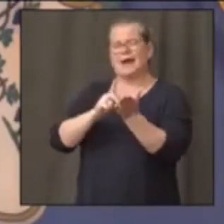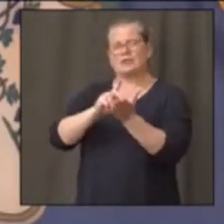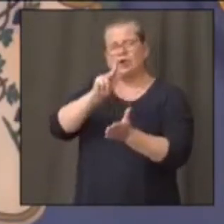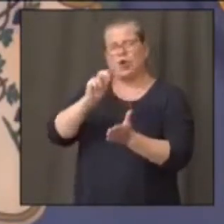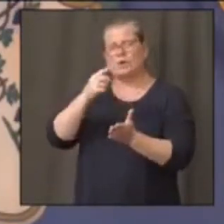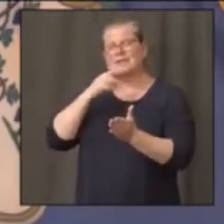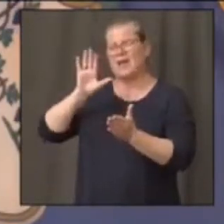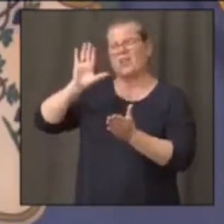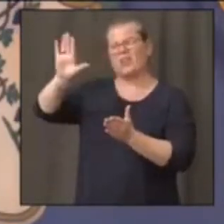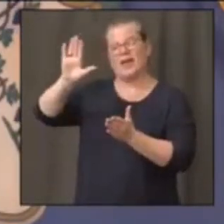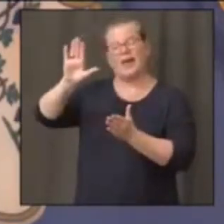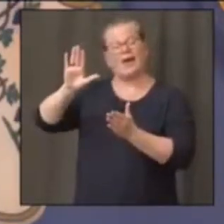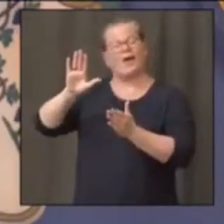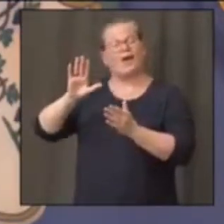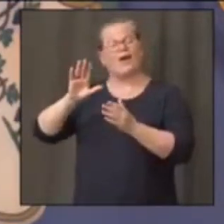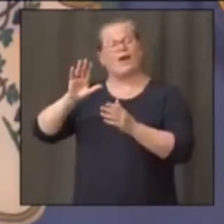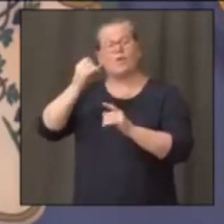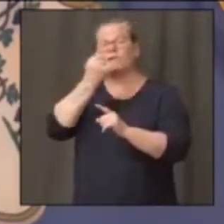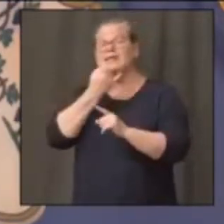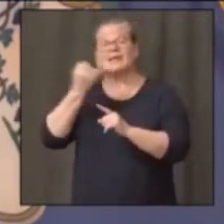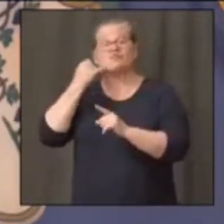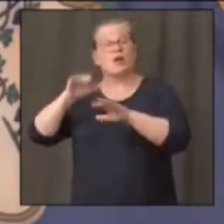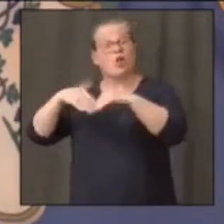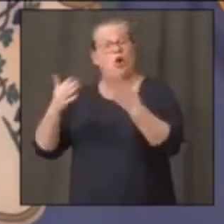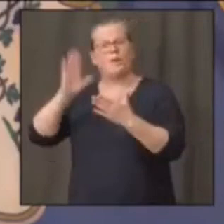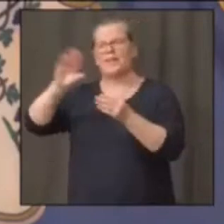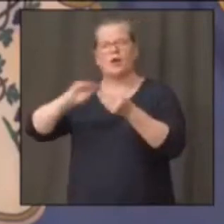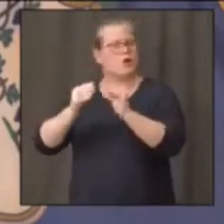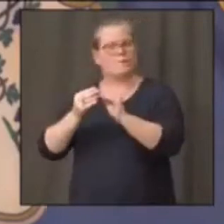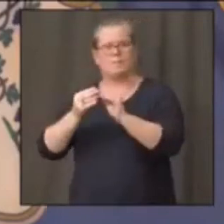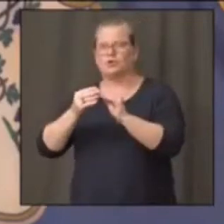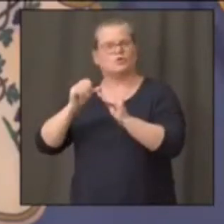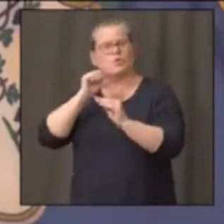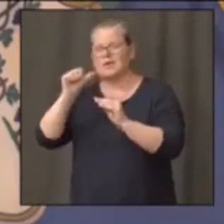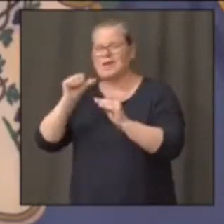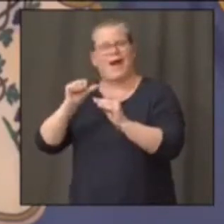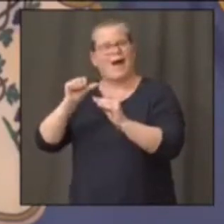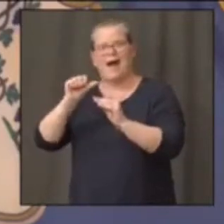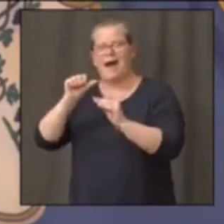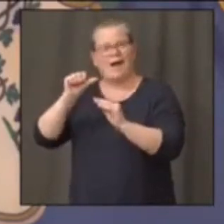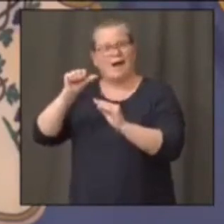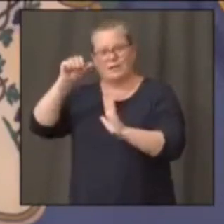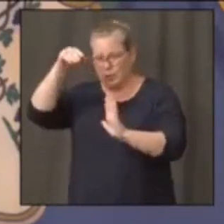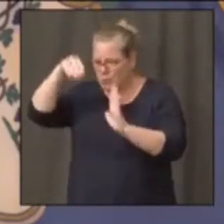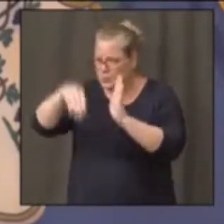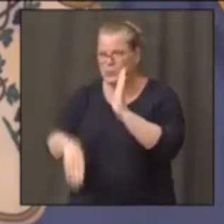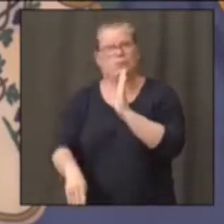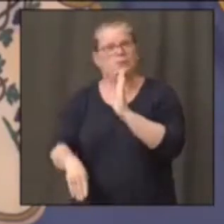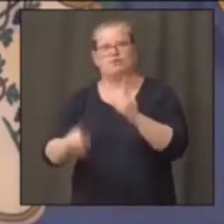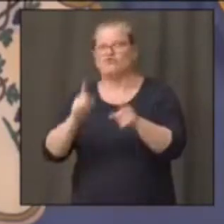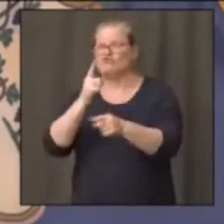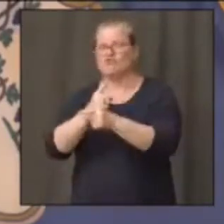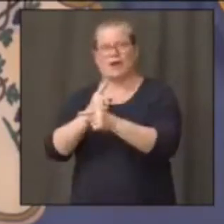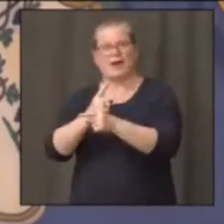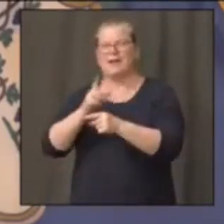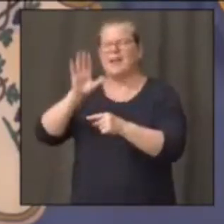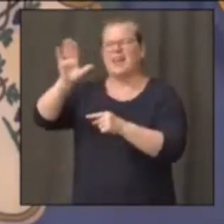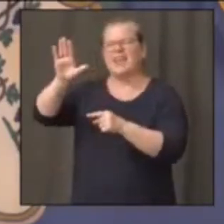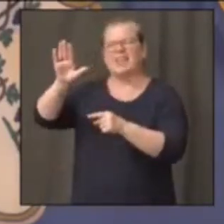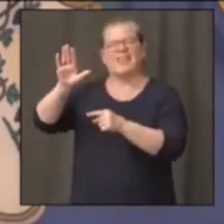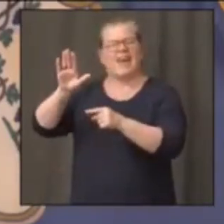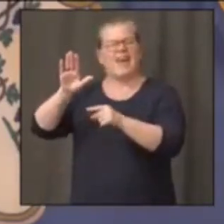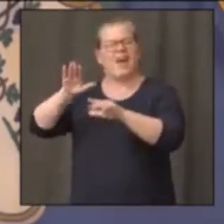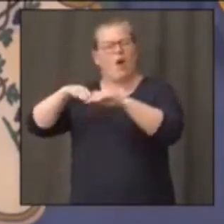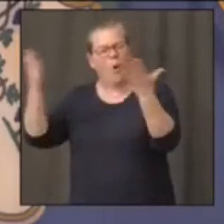trending in the right direction when they opened. They opened up their economy and their schools much earlier in the process than, say, a state like